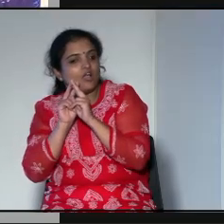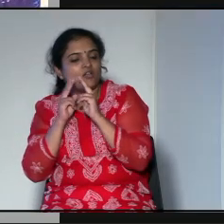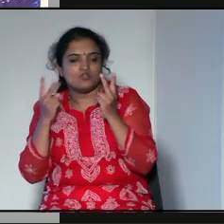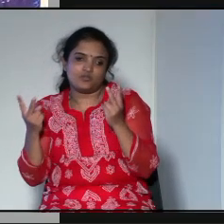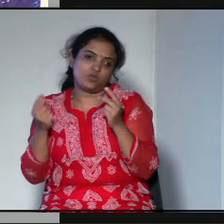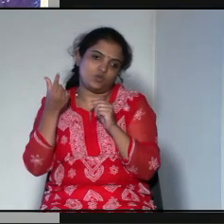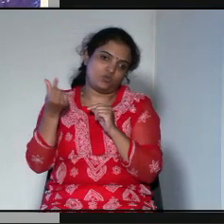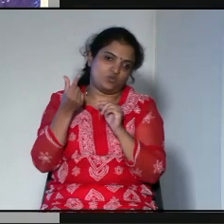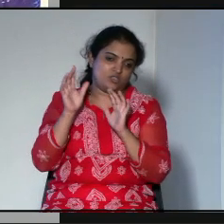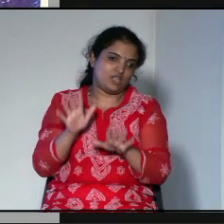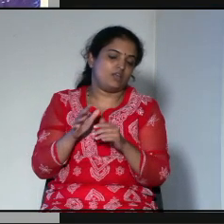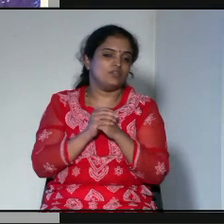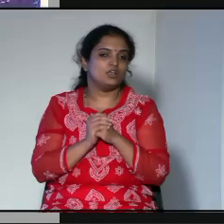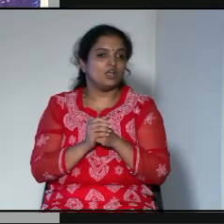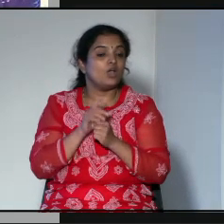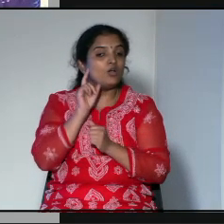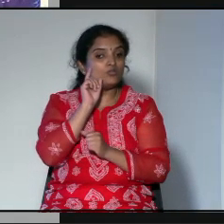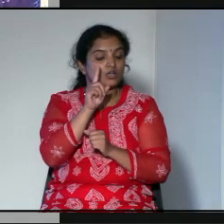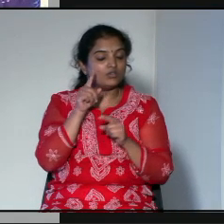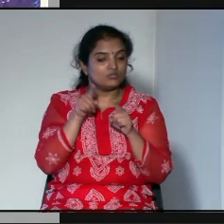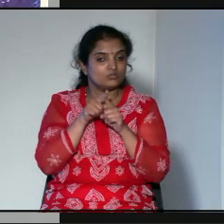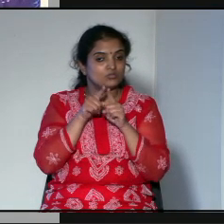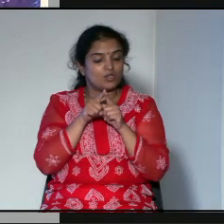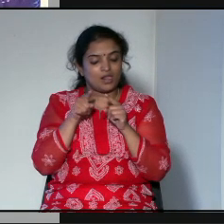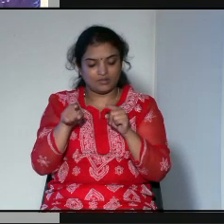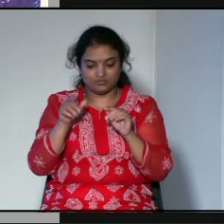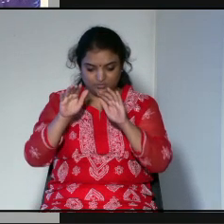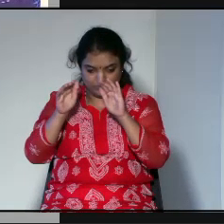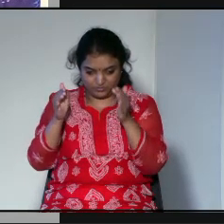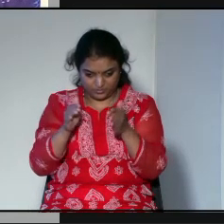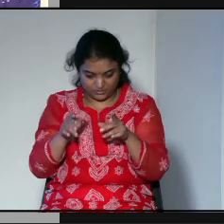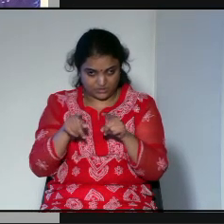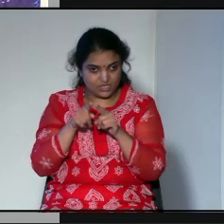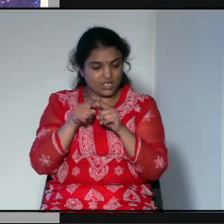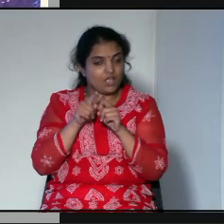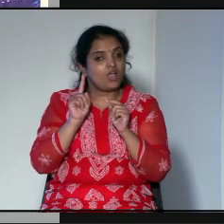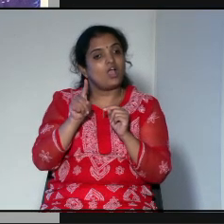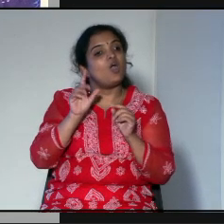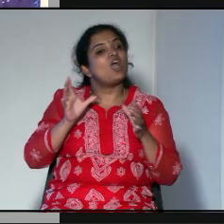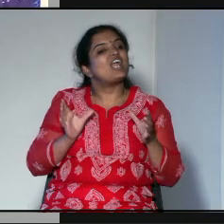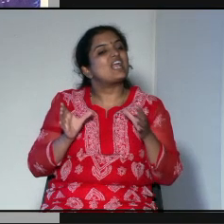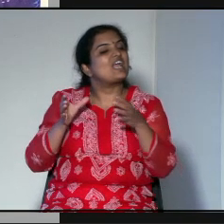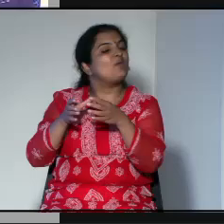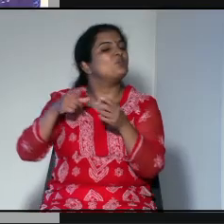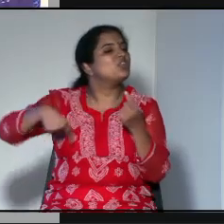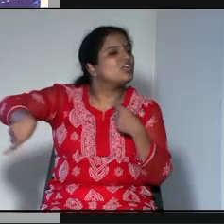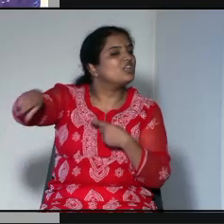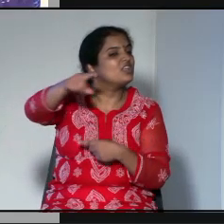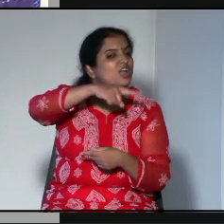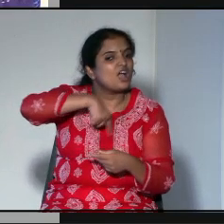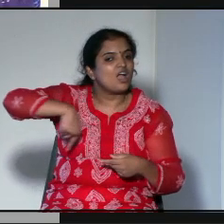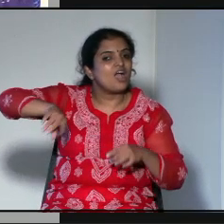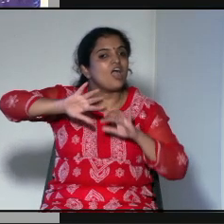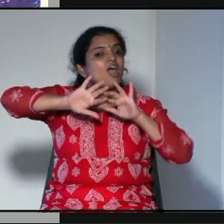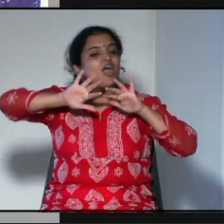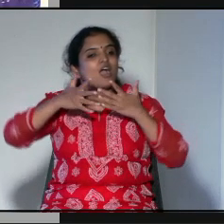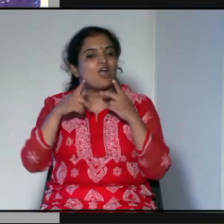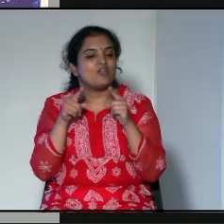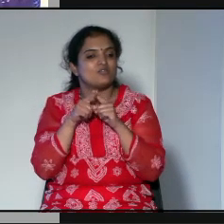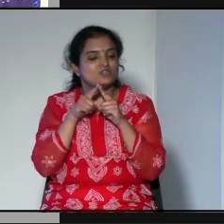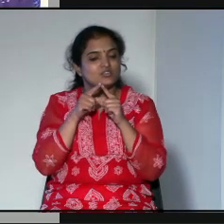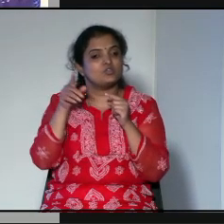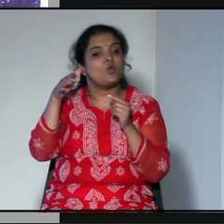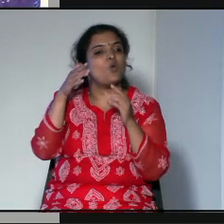also enabled was the forging of a mode of kinship and community living at the home at